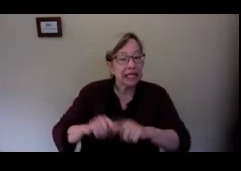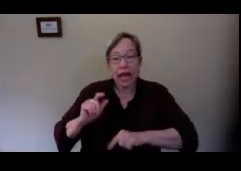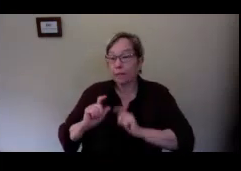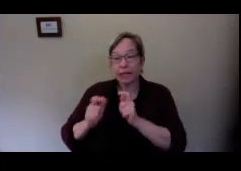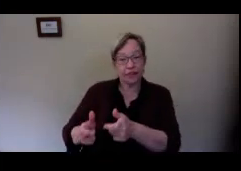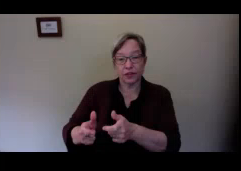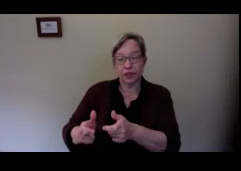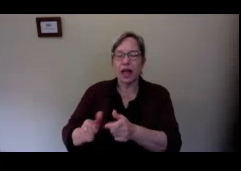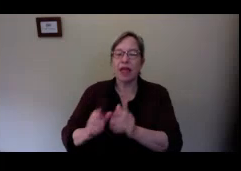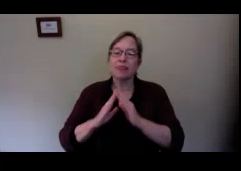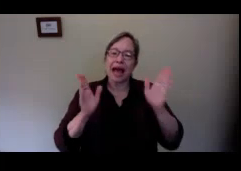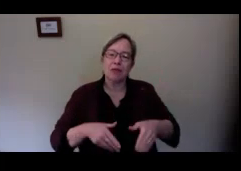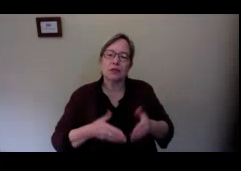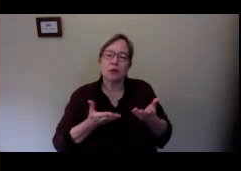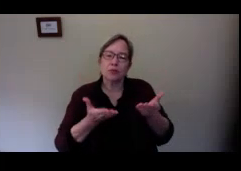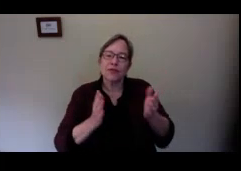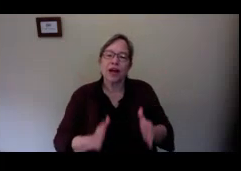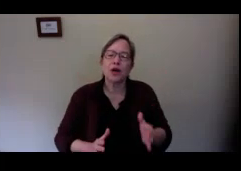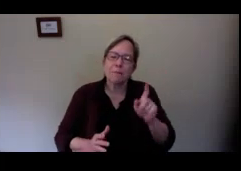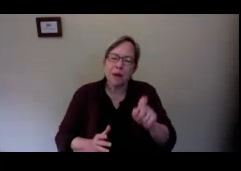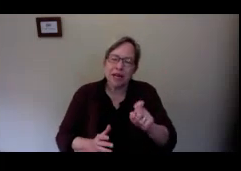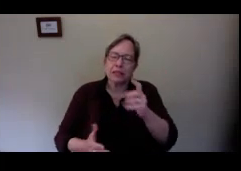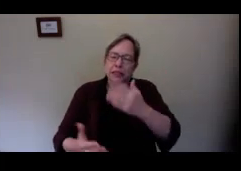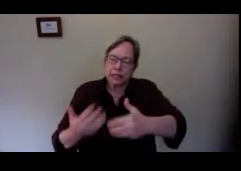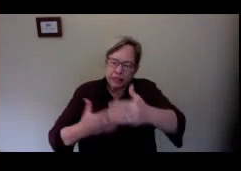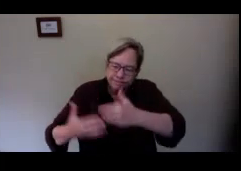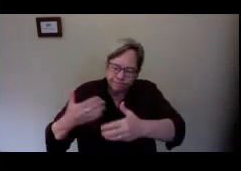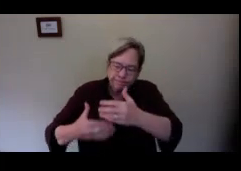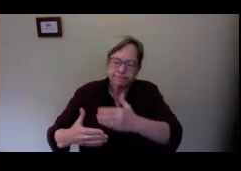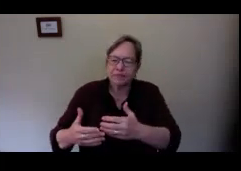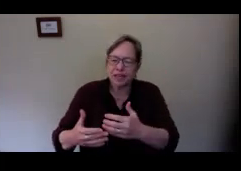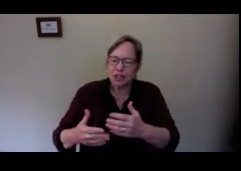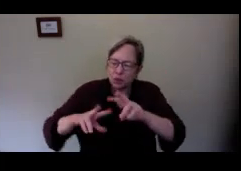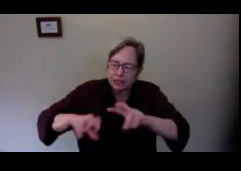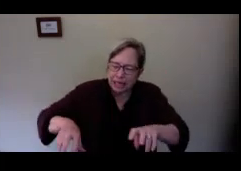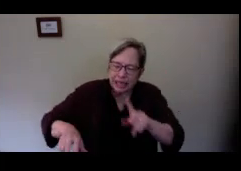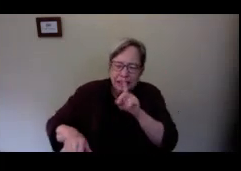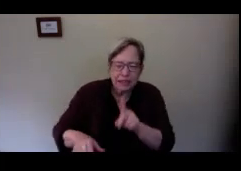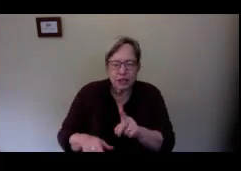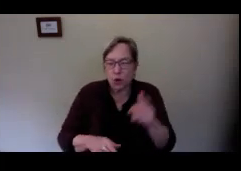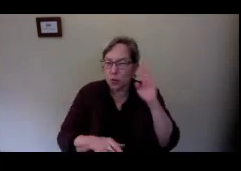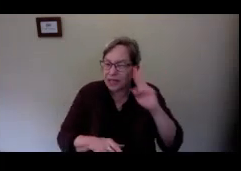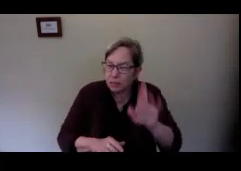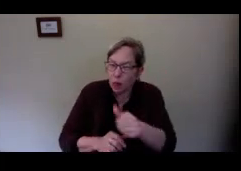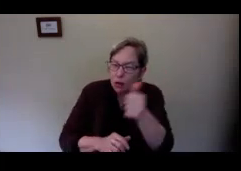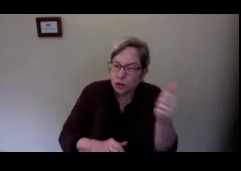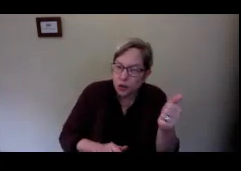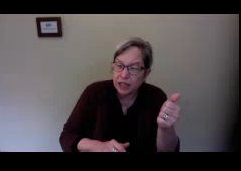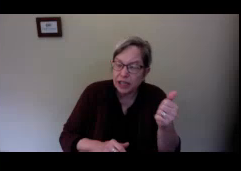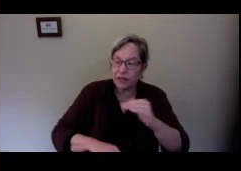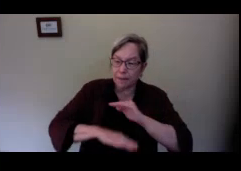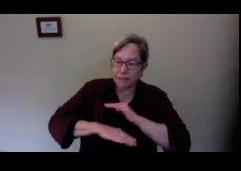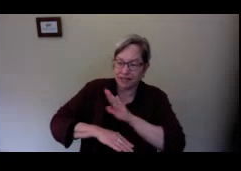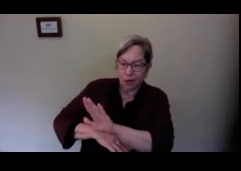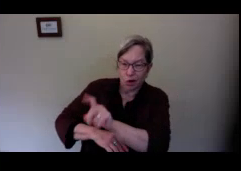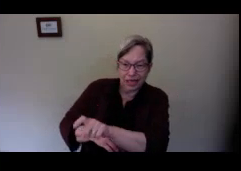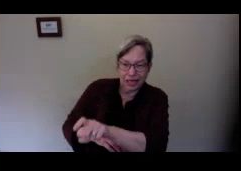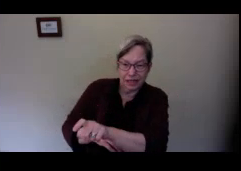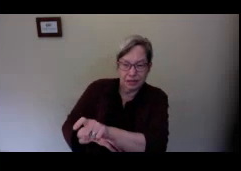must then engage in an interactive process to assess if there's a reasonable alternative that meets this individual's